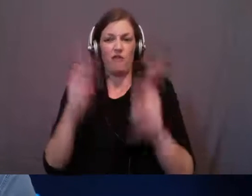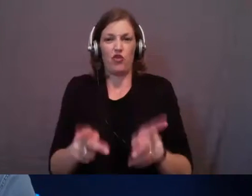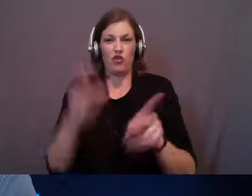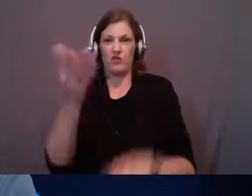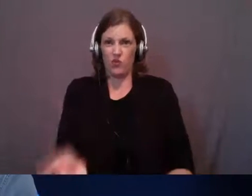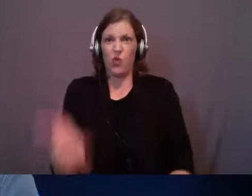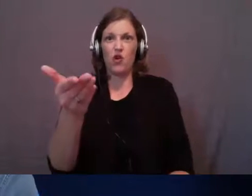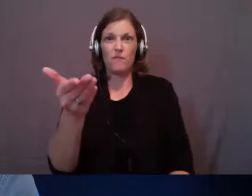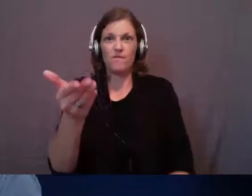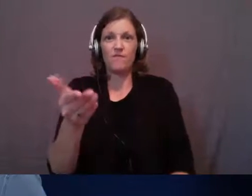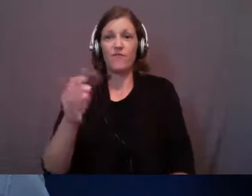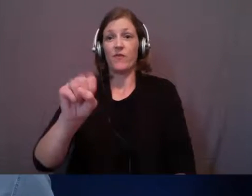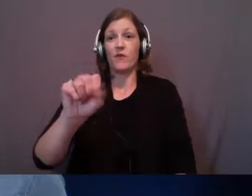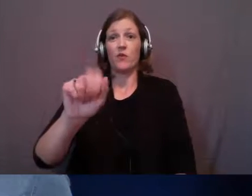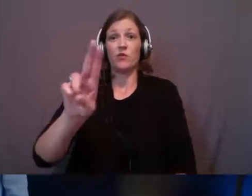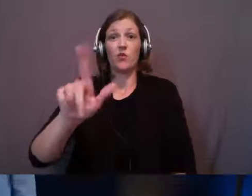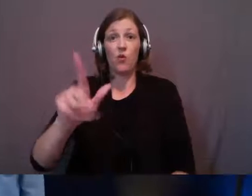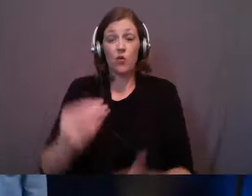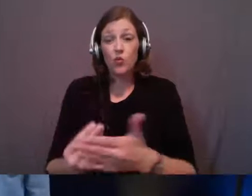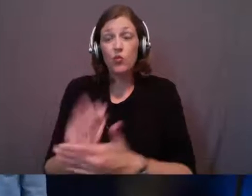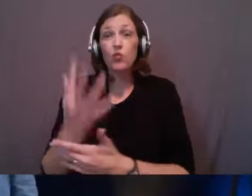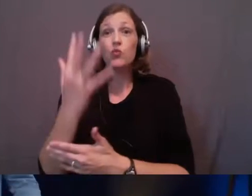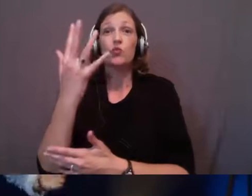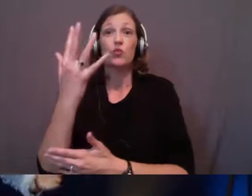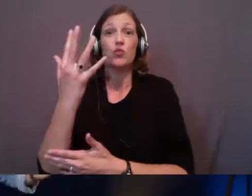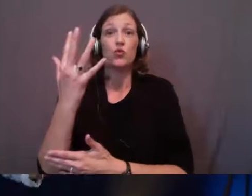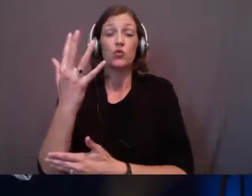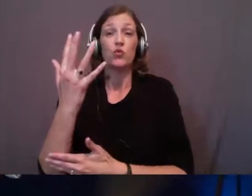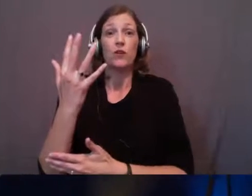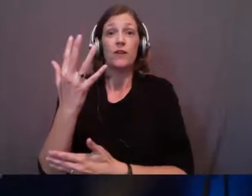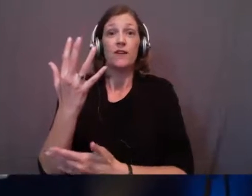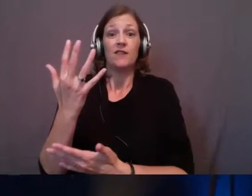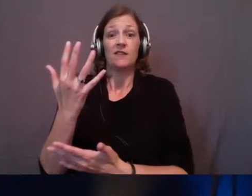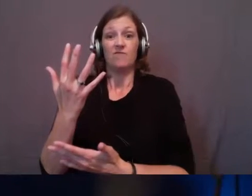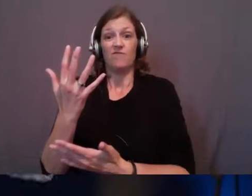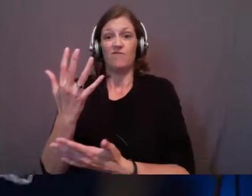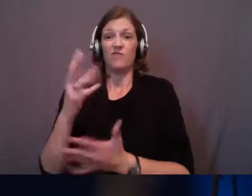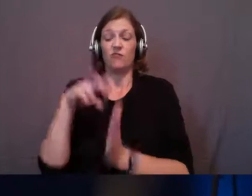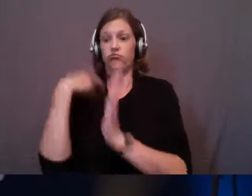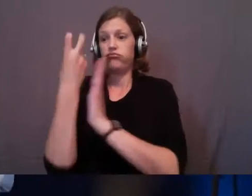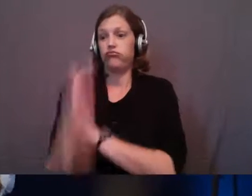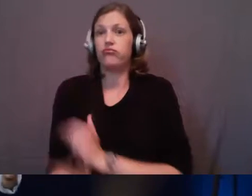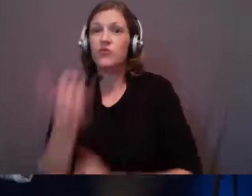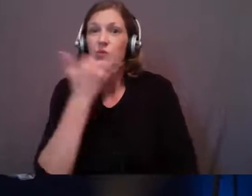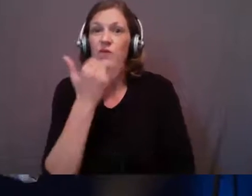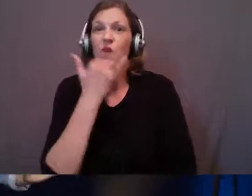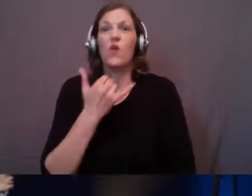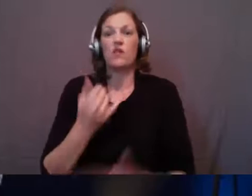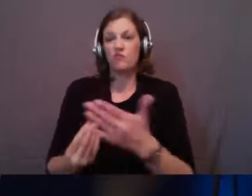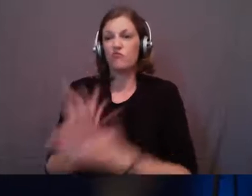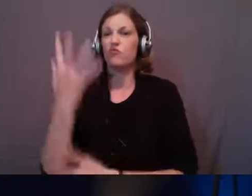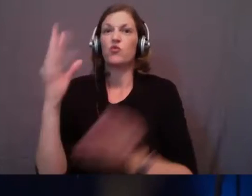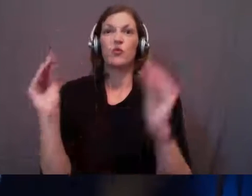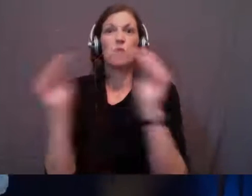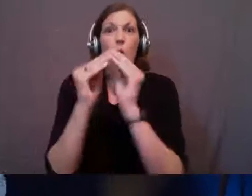Saul grew into a person who lacked character. He grew into his flaws. He grew into more outbursts. He grew